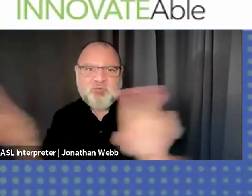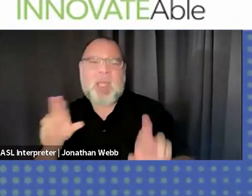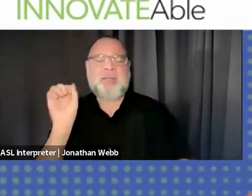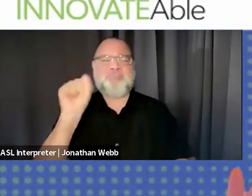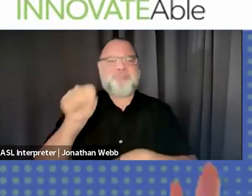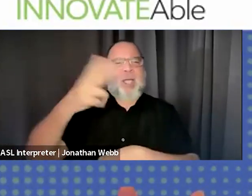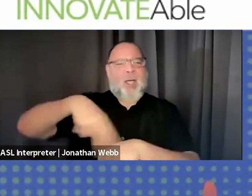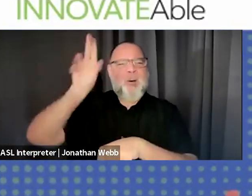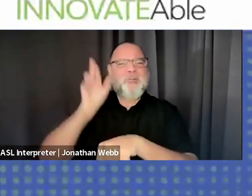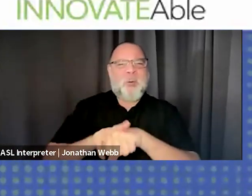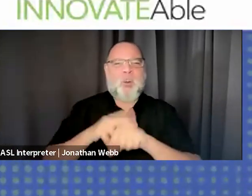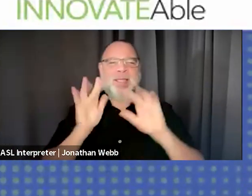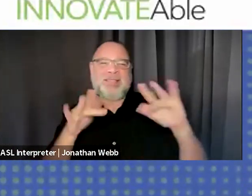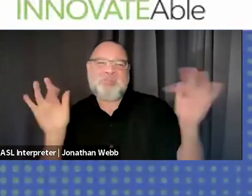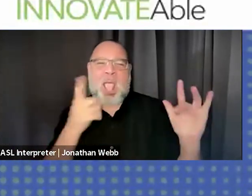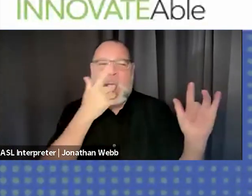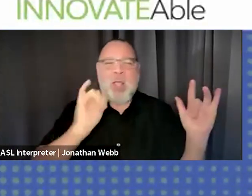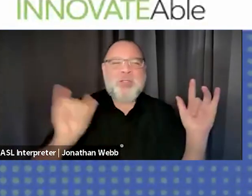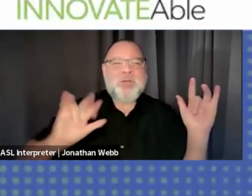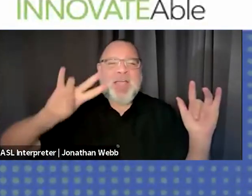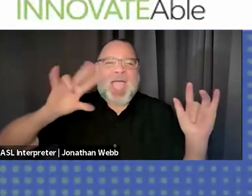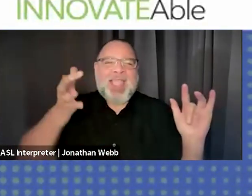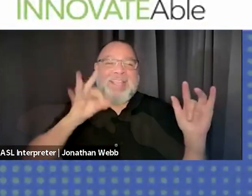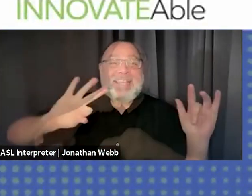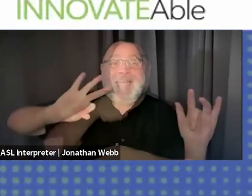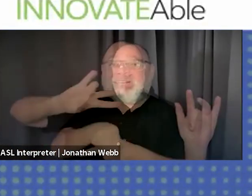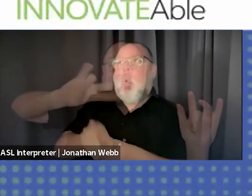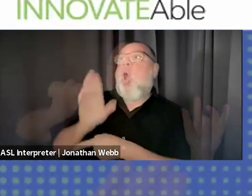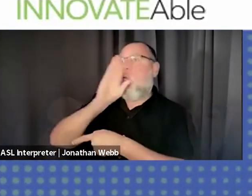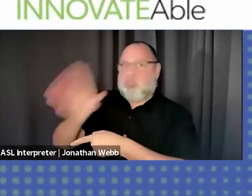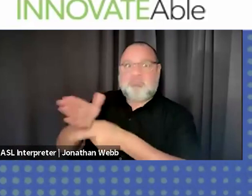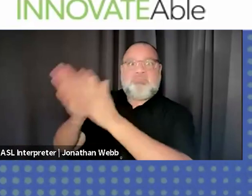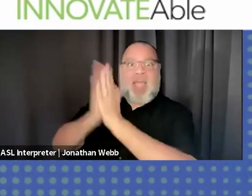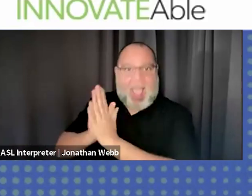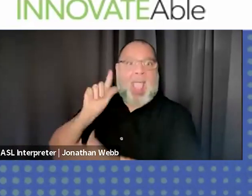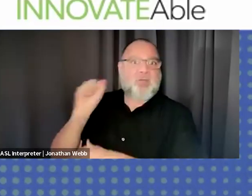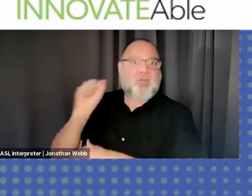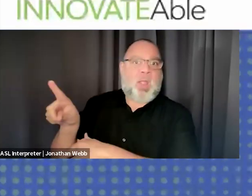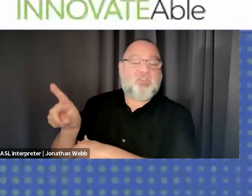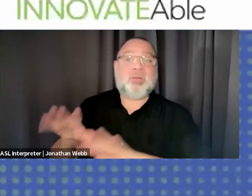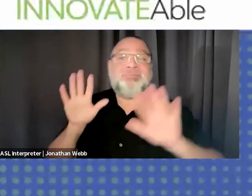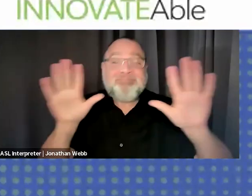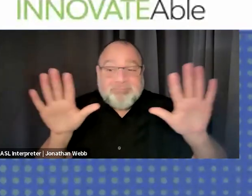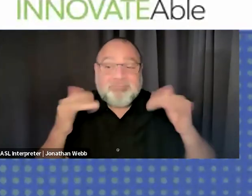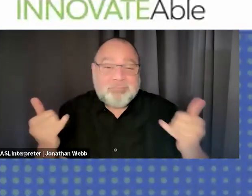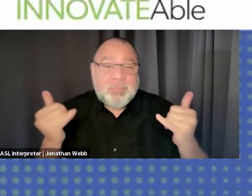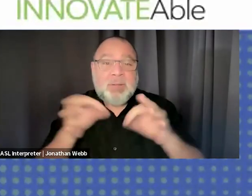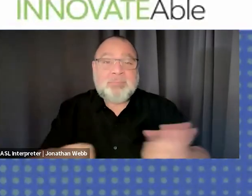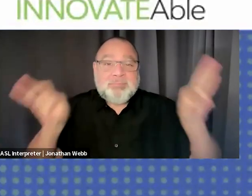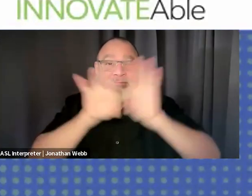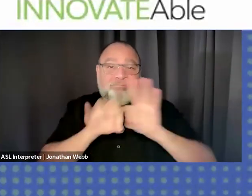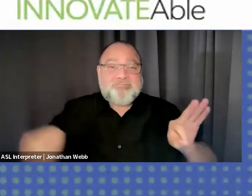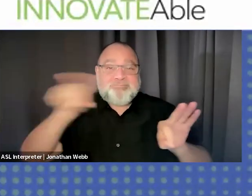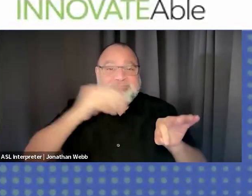and kind of a 70s tie-dye theme. I absolutely love it. Finally, we want to make sure that everybody knows we're doing a